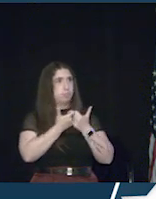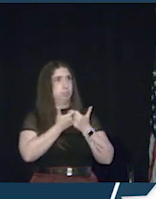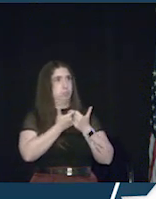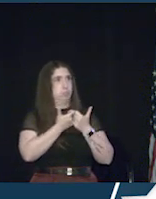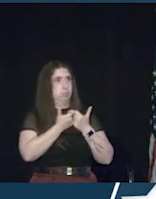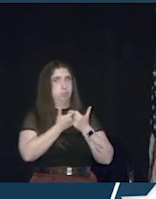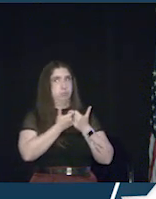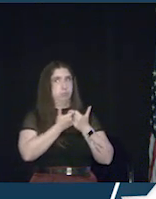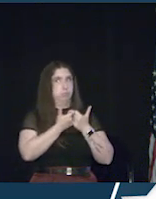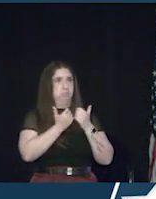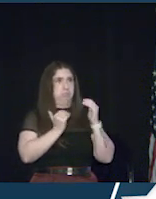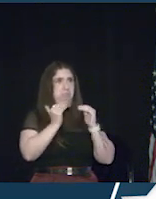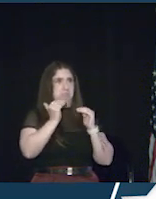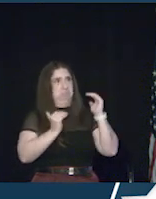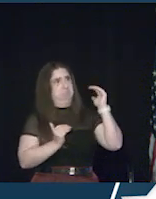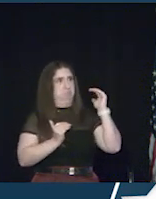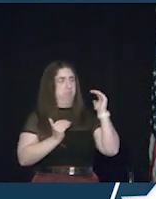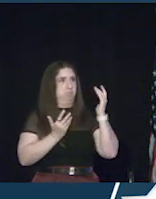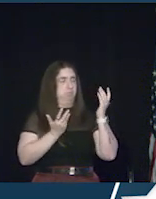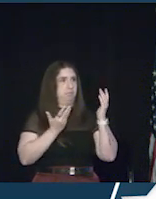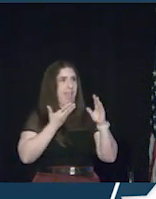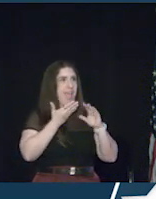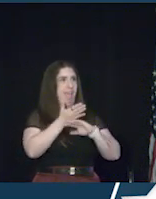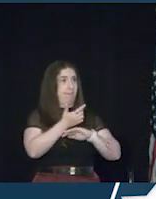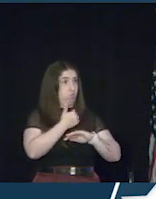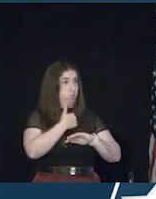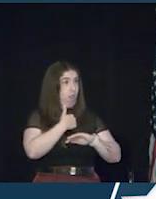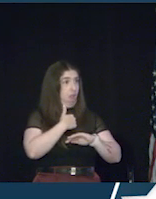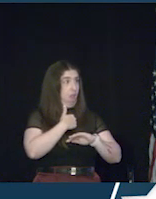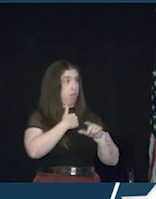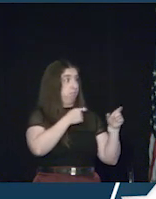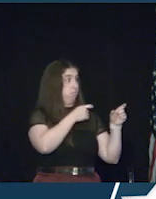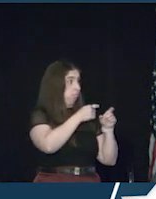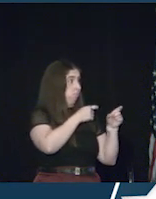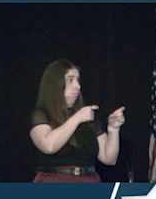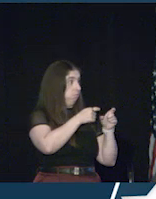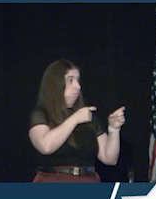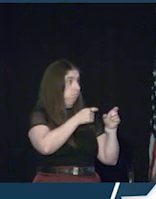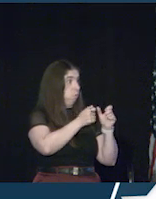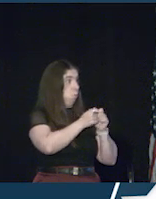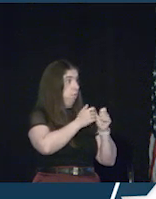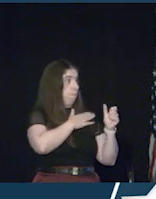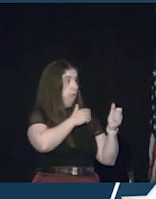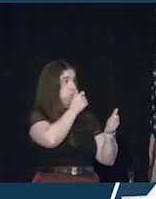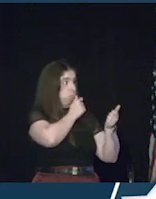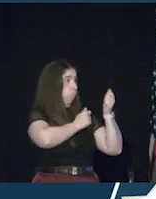this inequality after I had to deal with